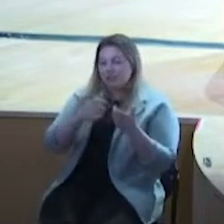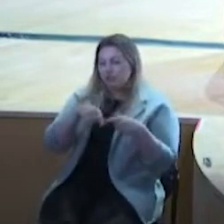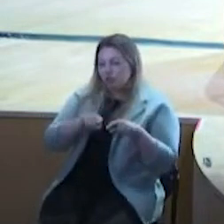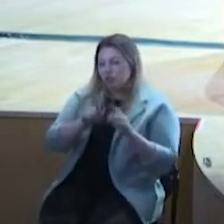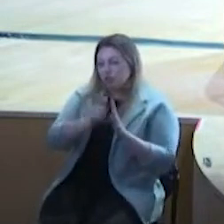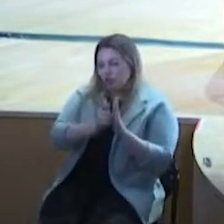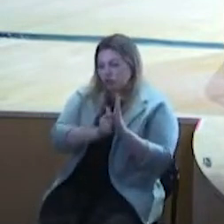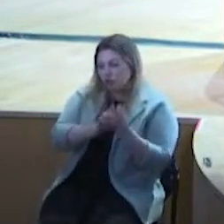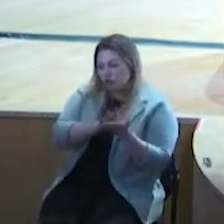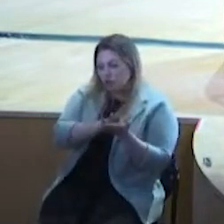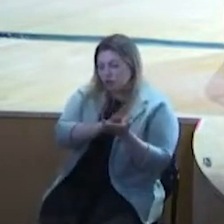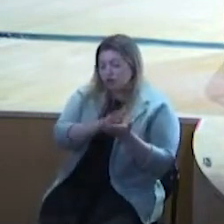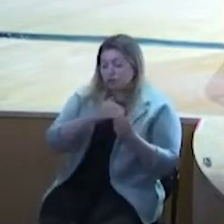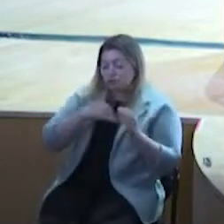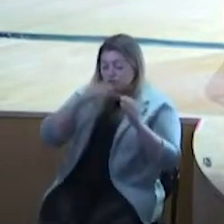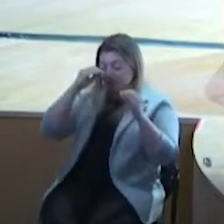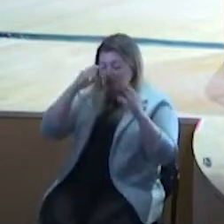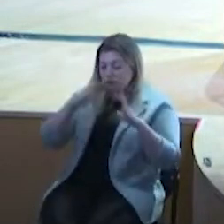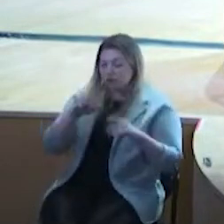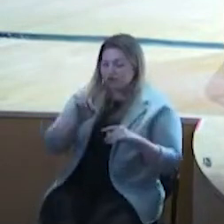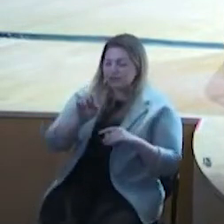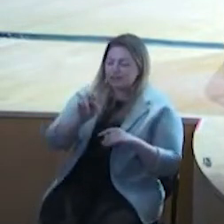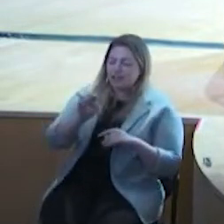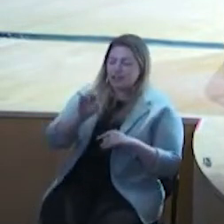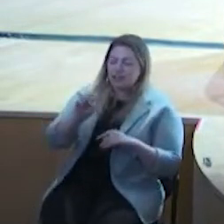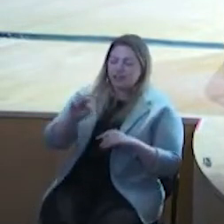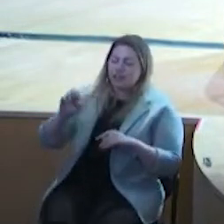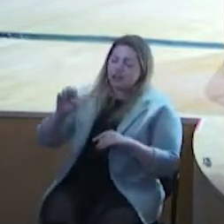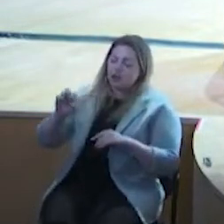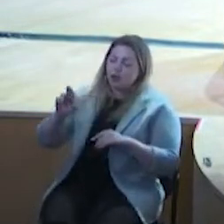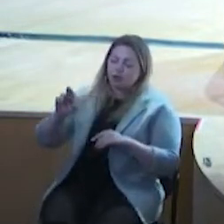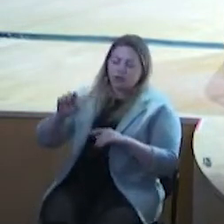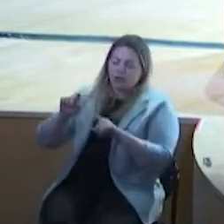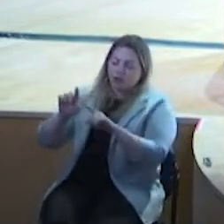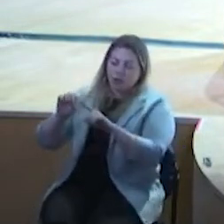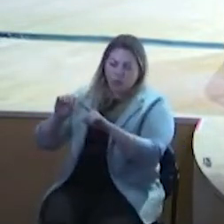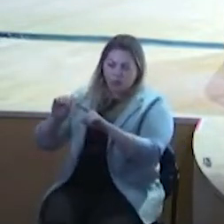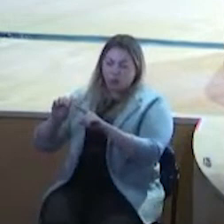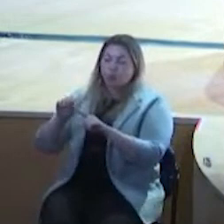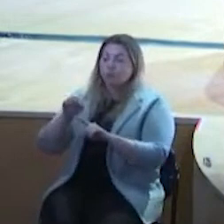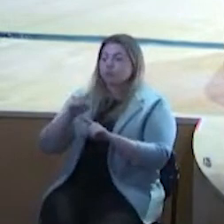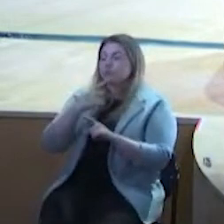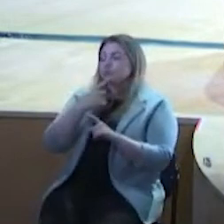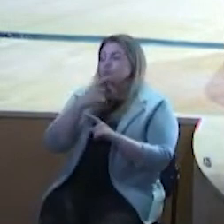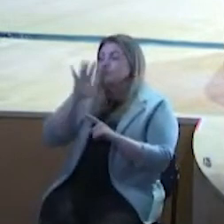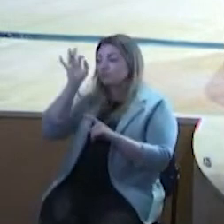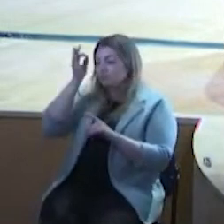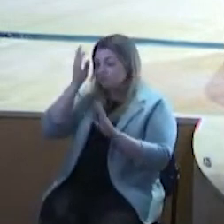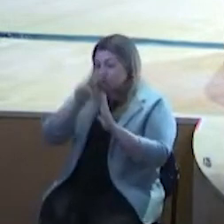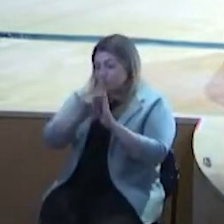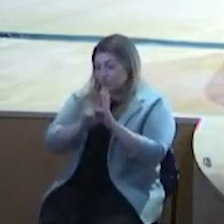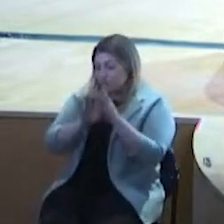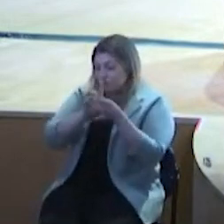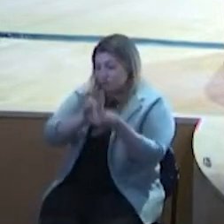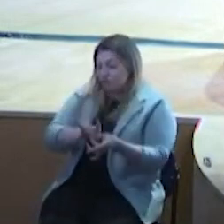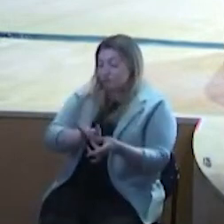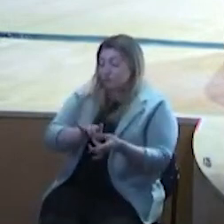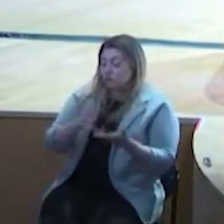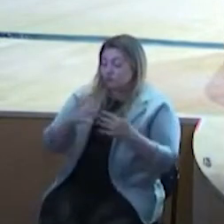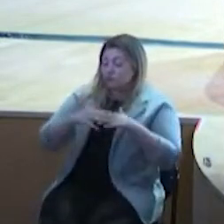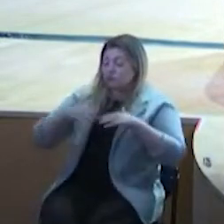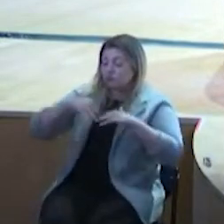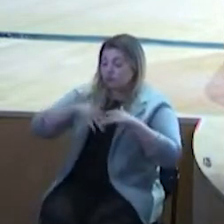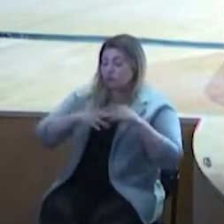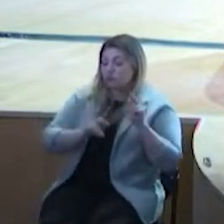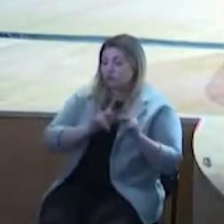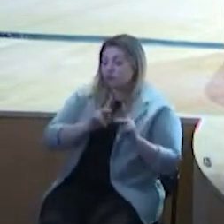my professor, Dennis Arrow, said that federal policy towards Indigenous people